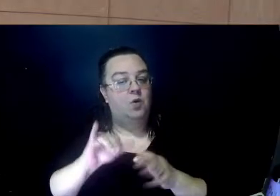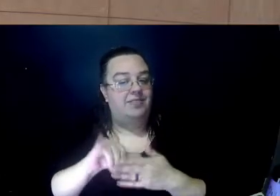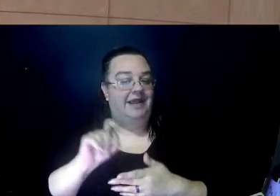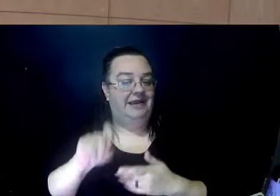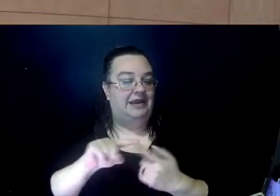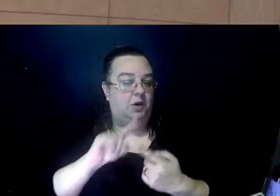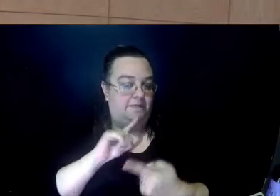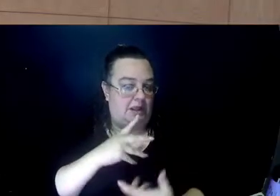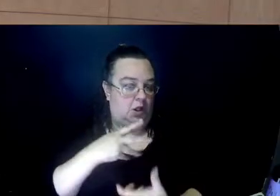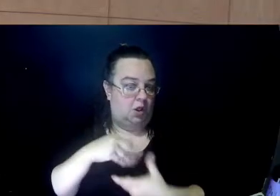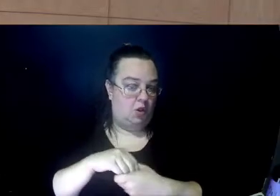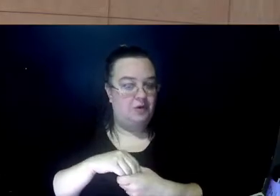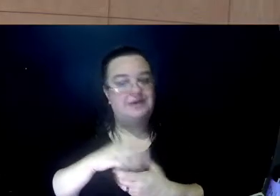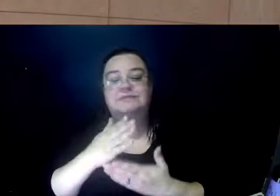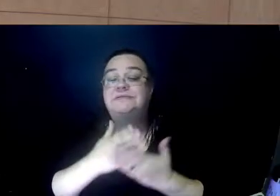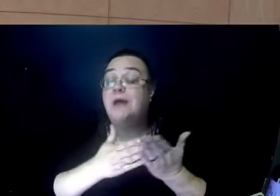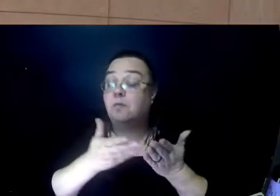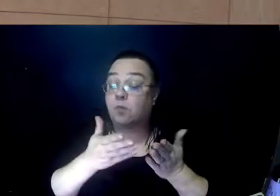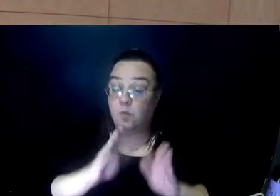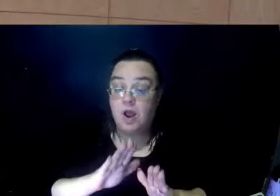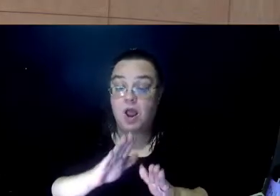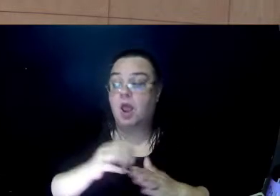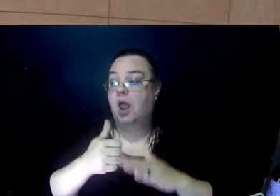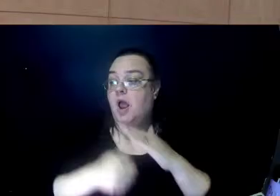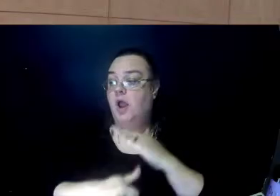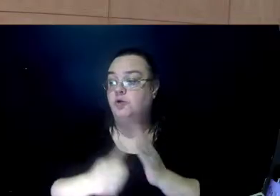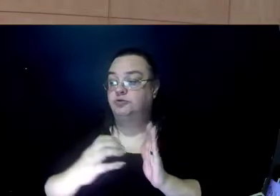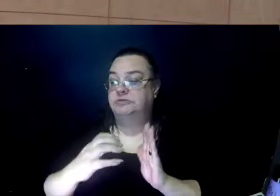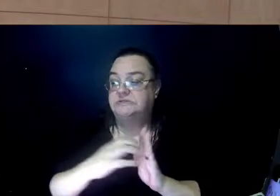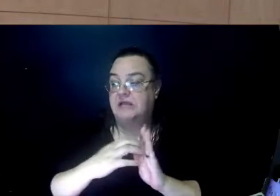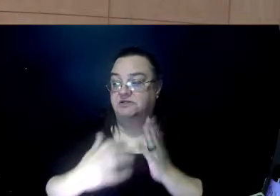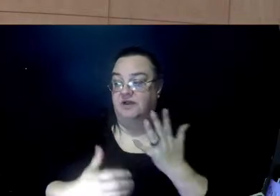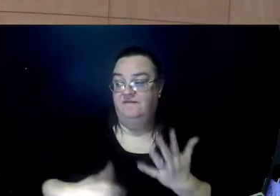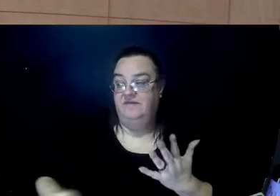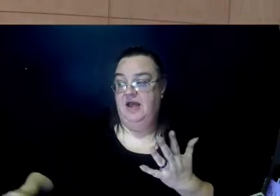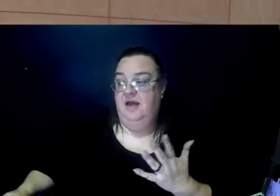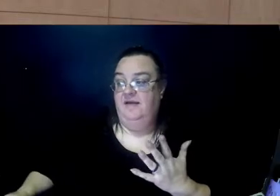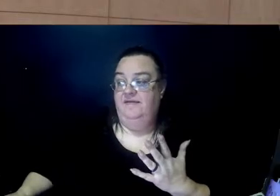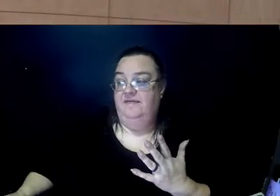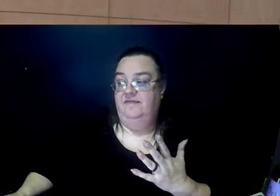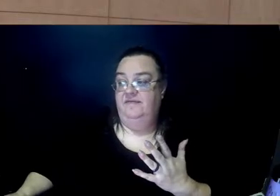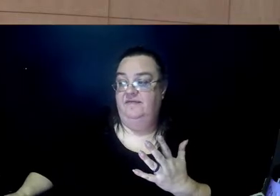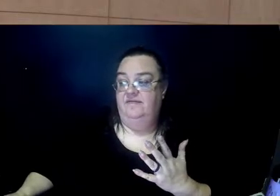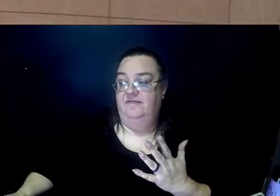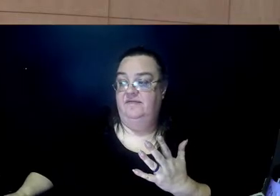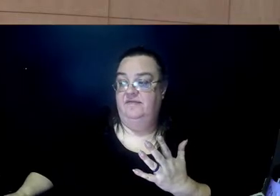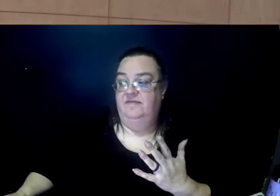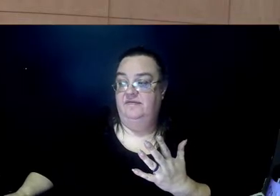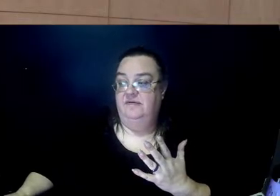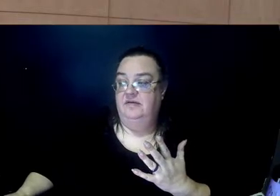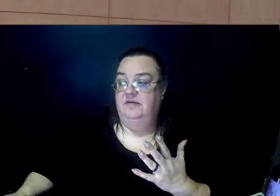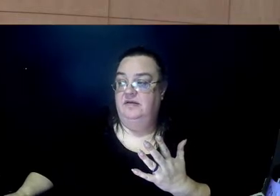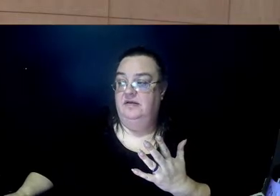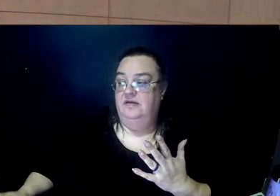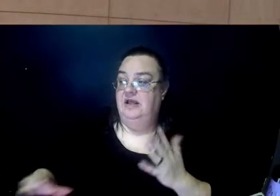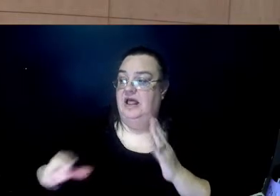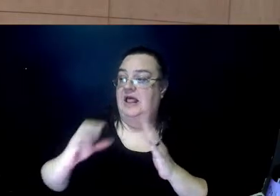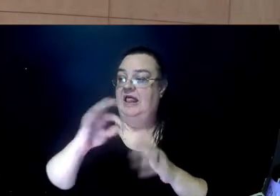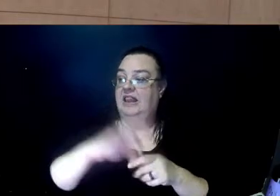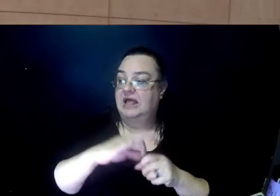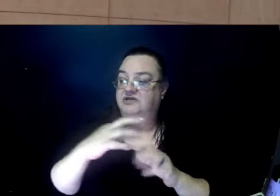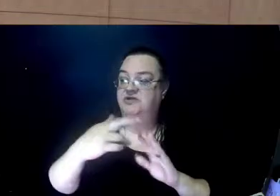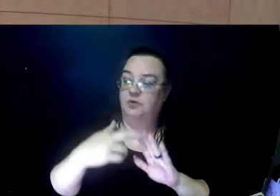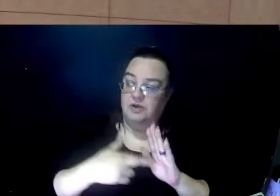in some way. Under Section 5, election rules, there had been a paragraph or